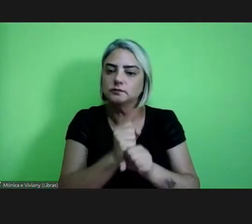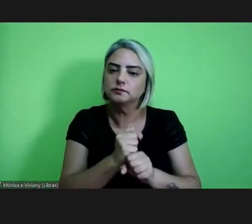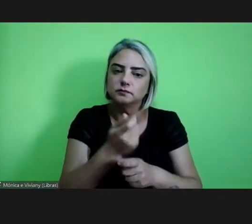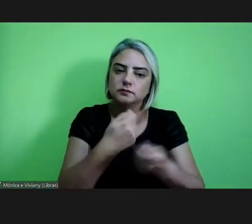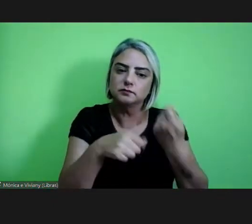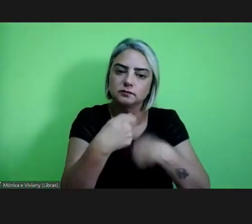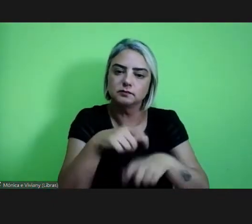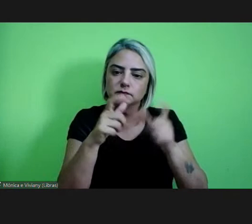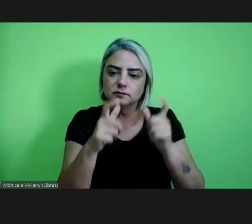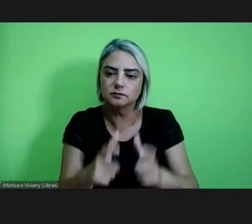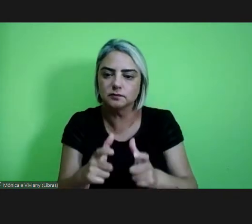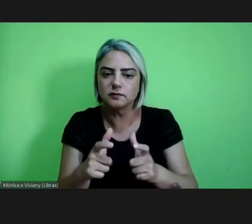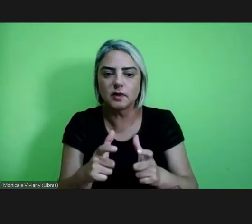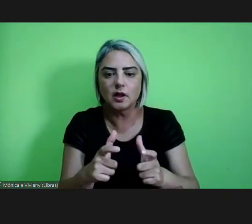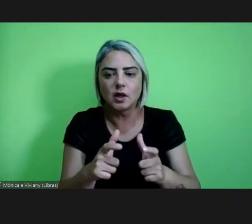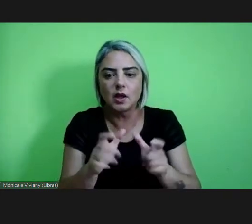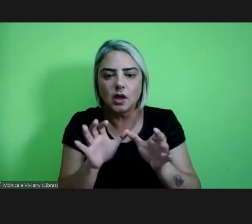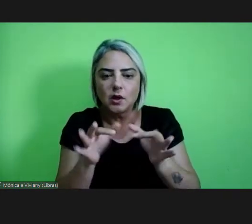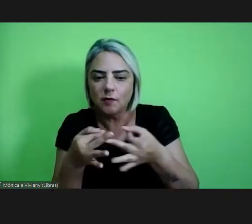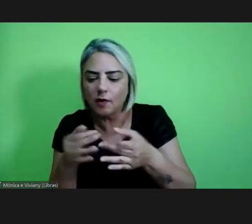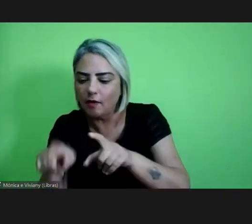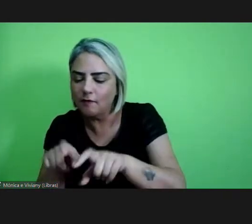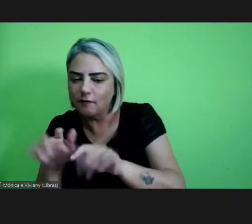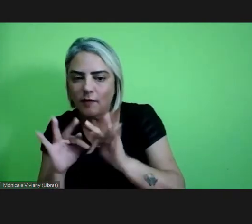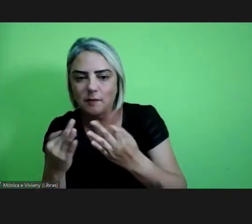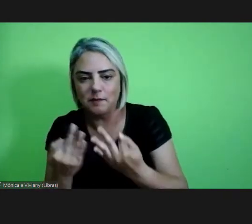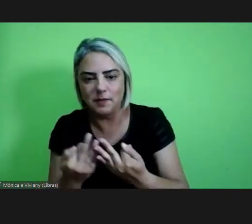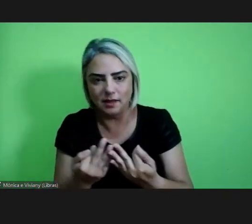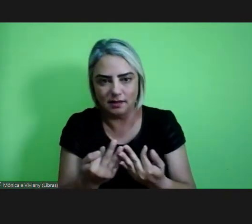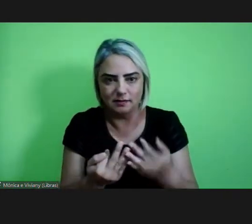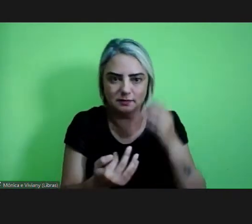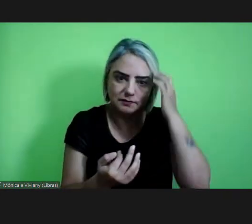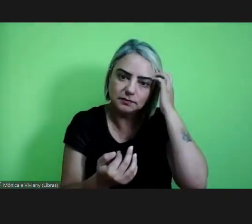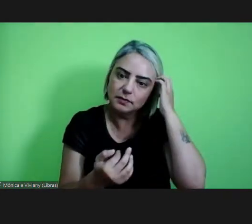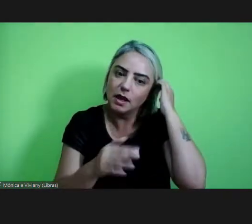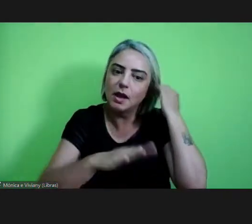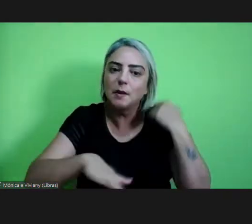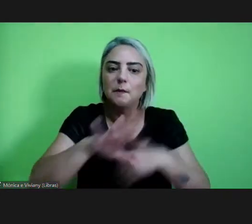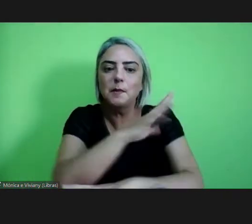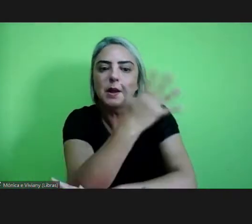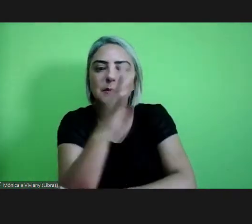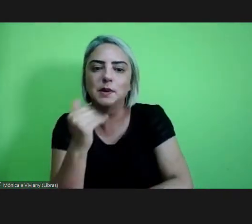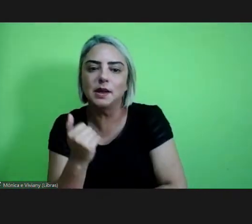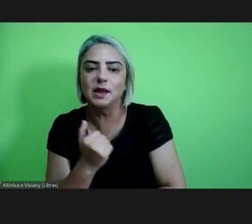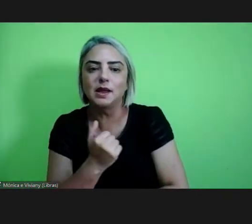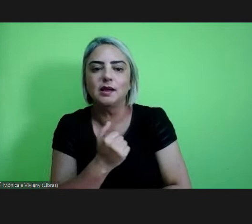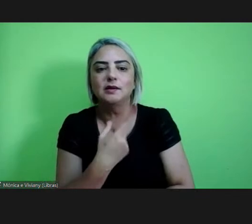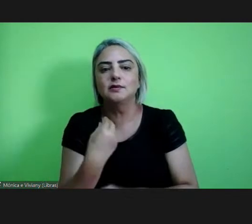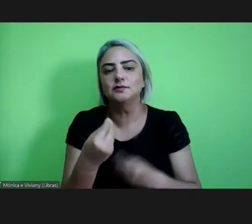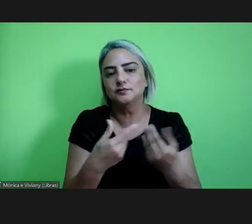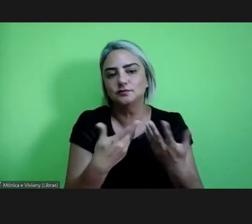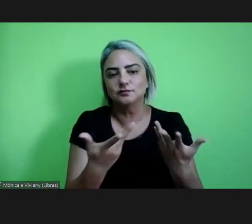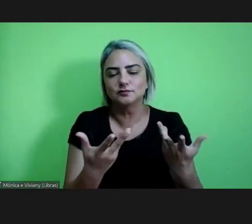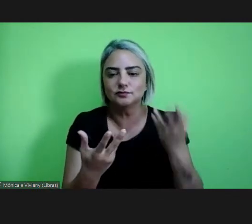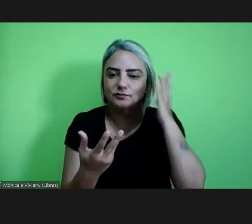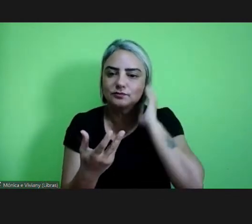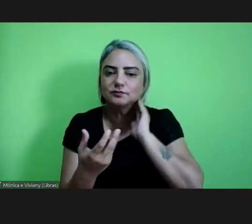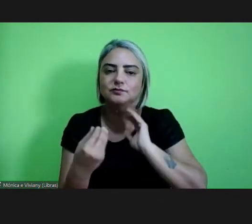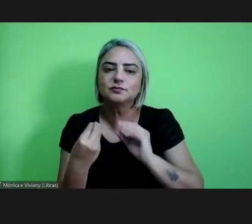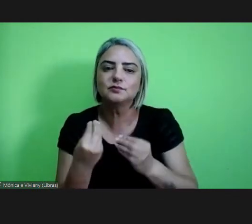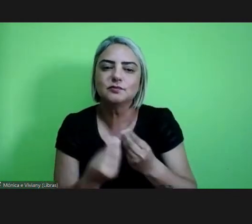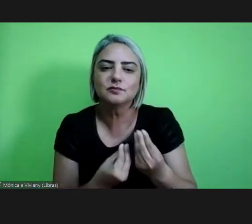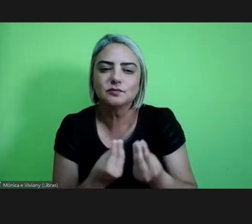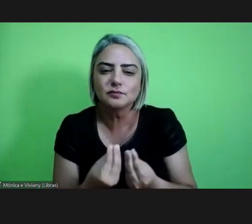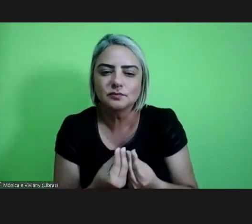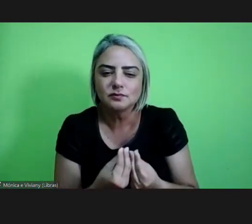guaranteeing the strengthening of the local economy where there are the producers, the environment with the issues